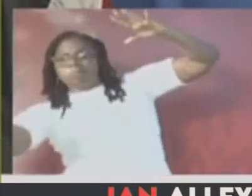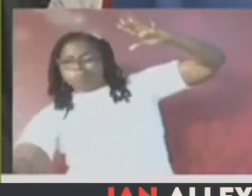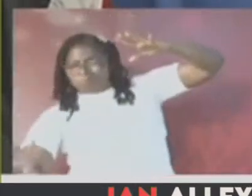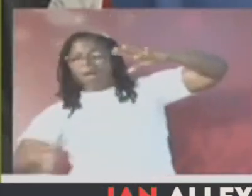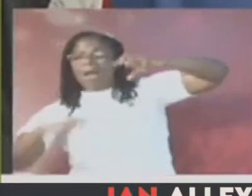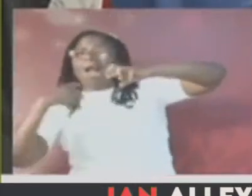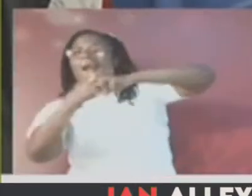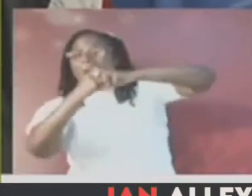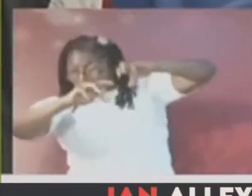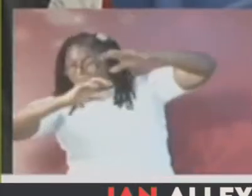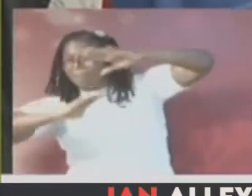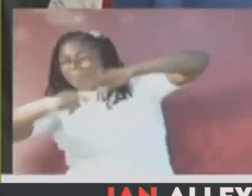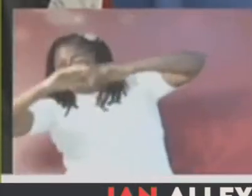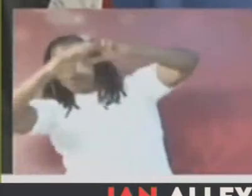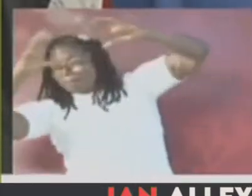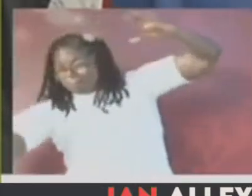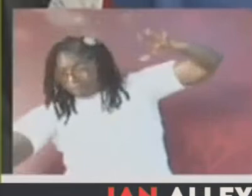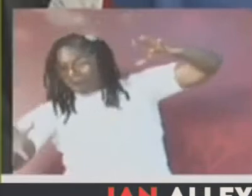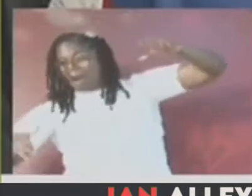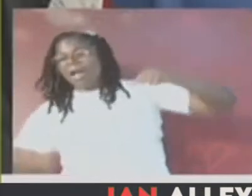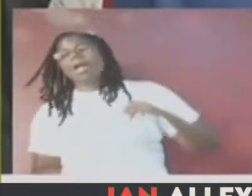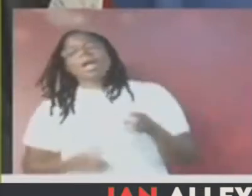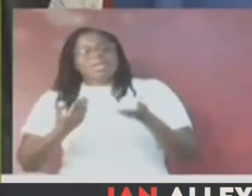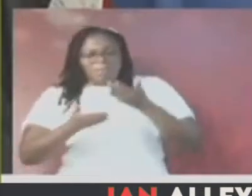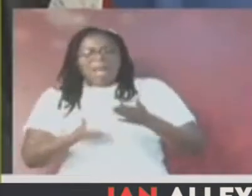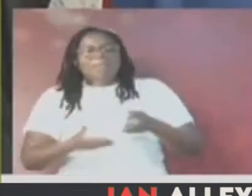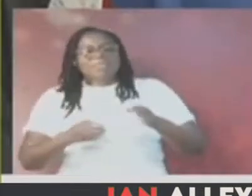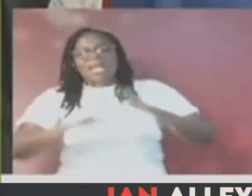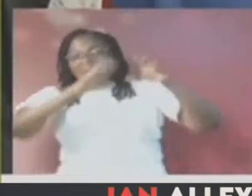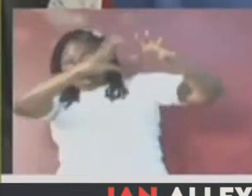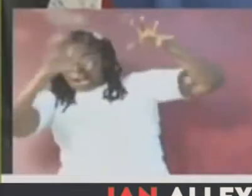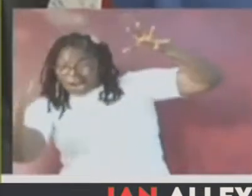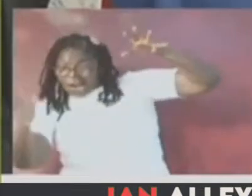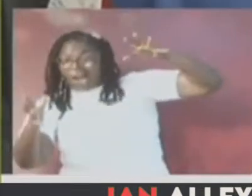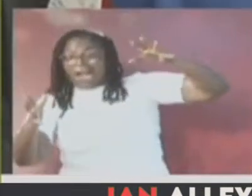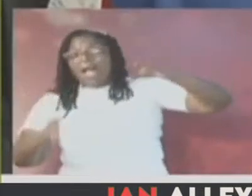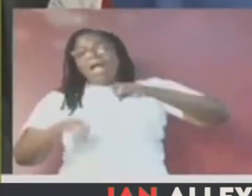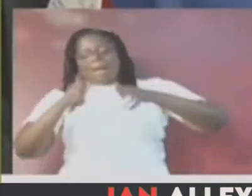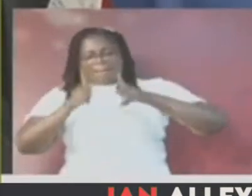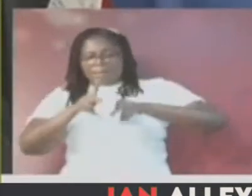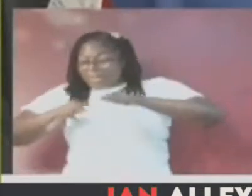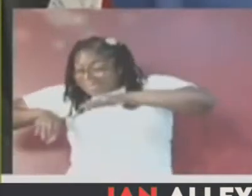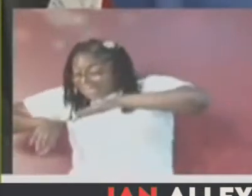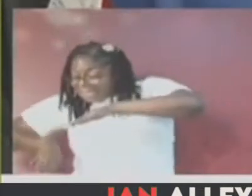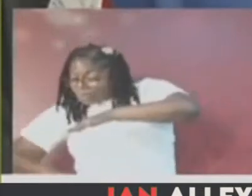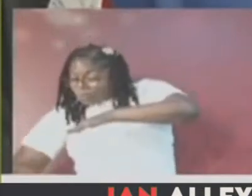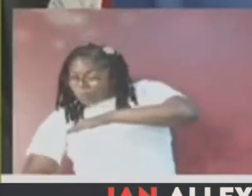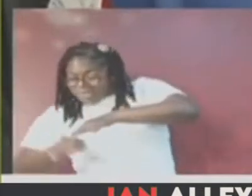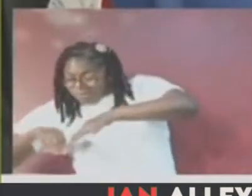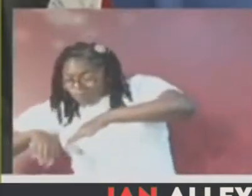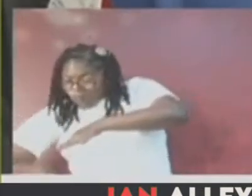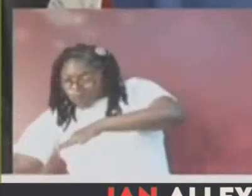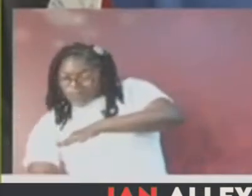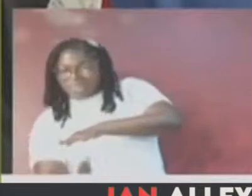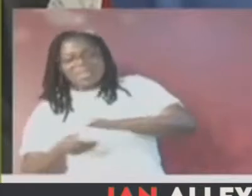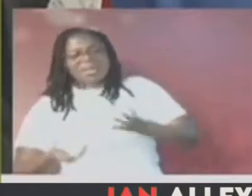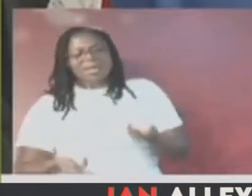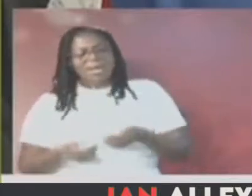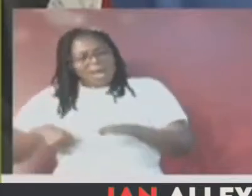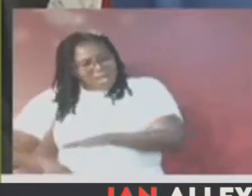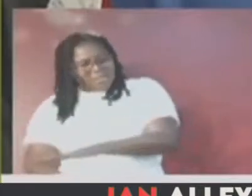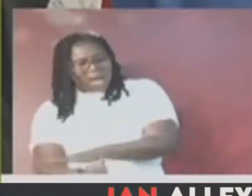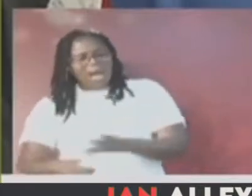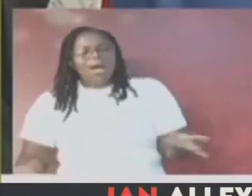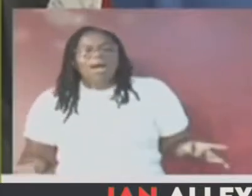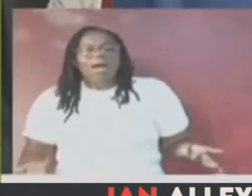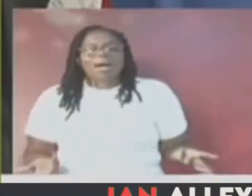And it may be that they would have got under the dome and come in too, because people have dug tunnels to get from country to country. We have a bit of